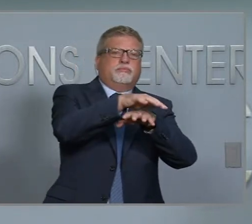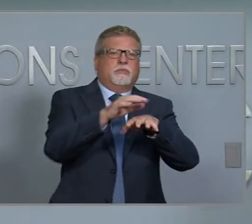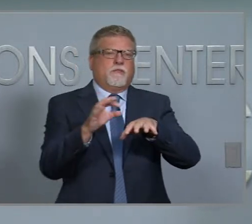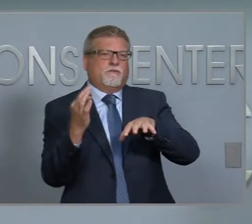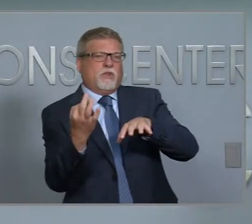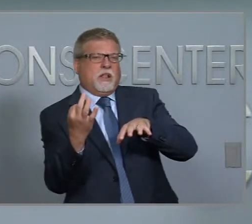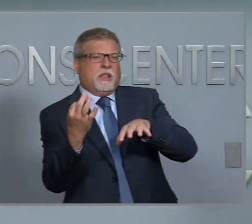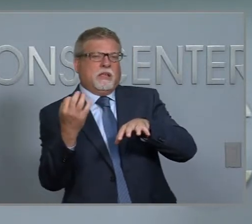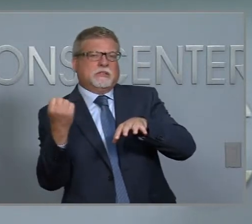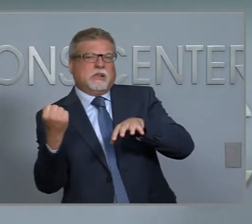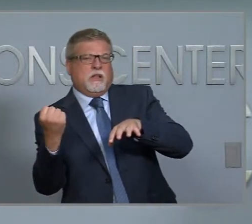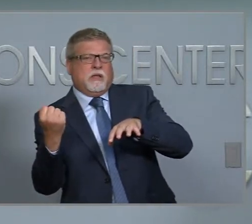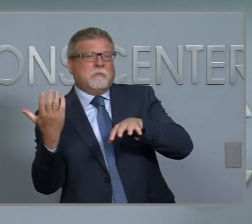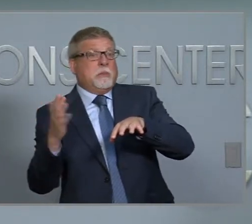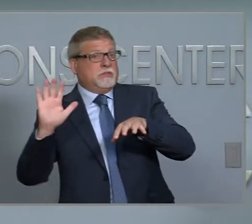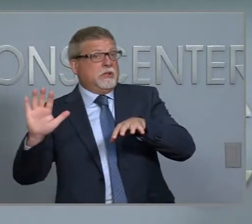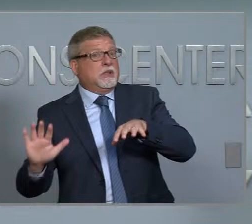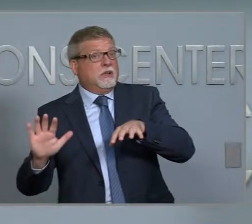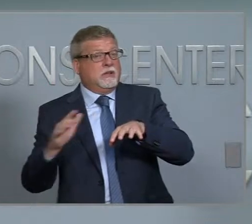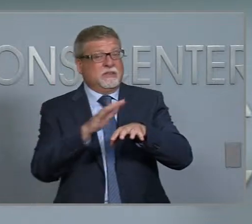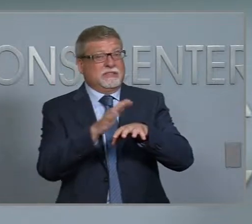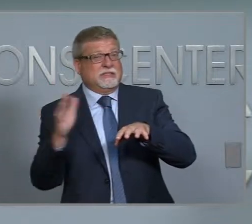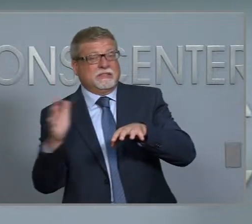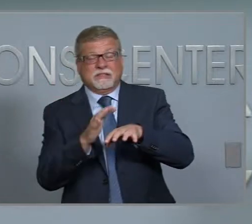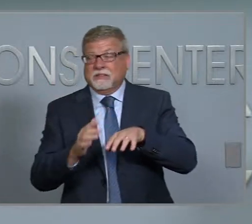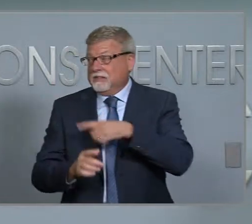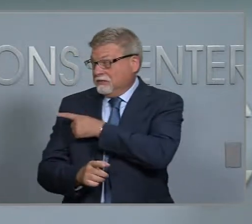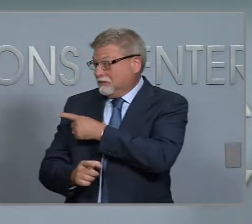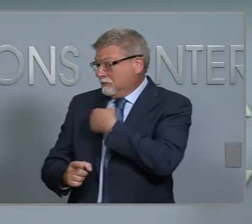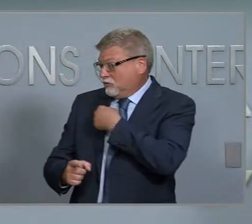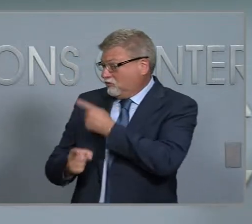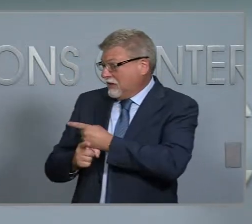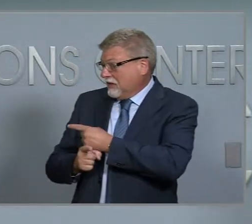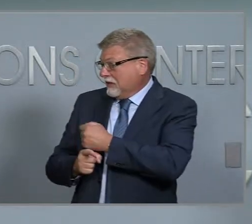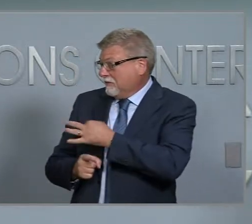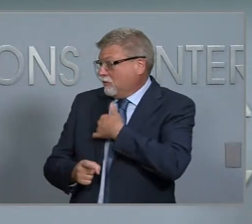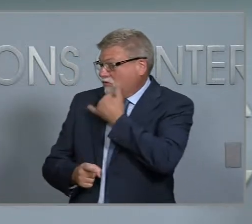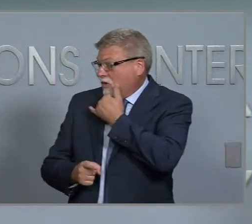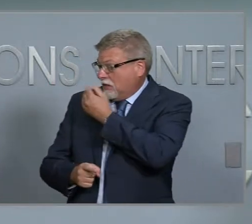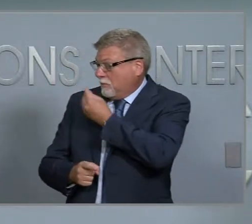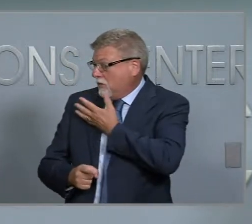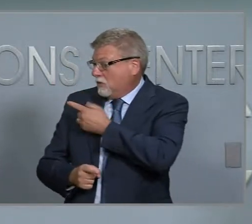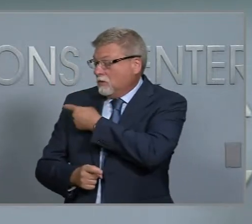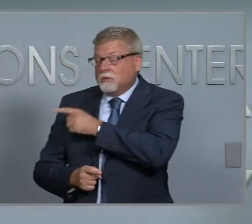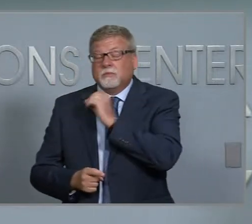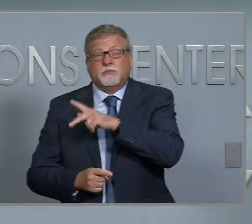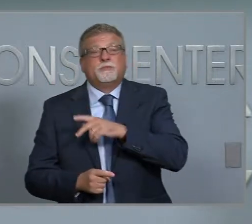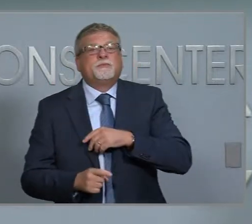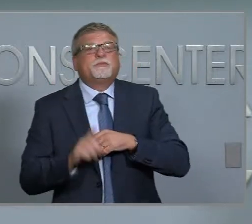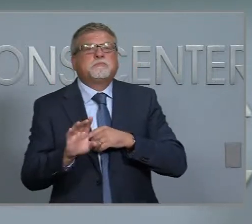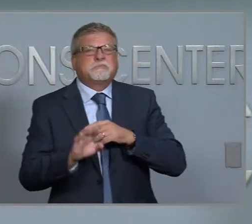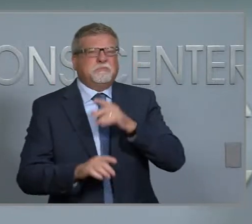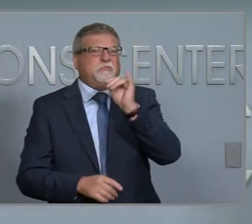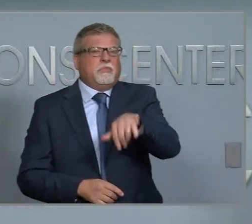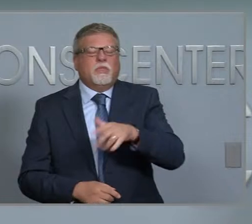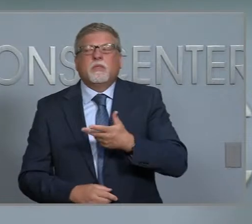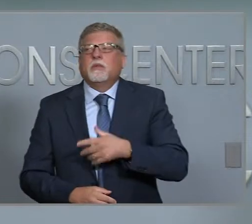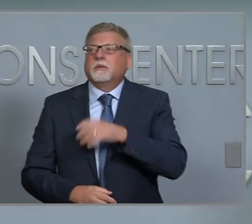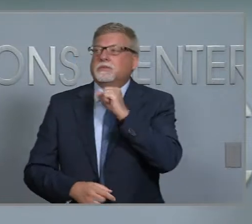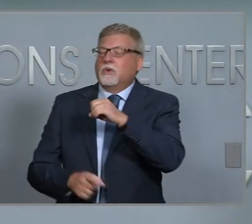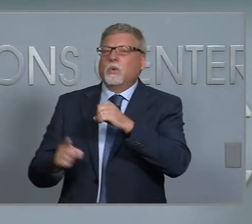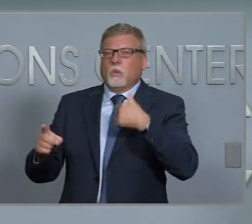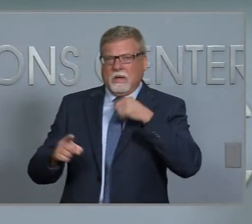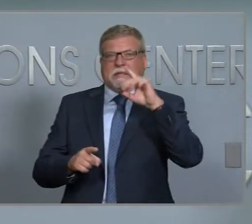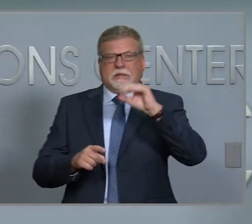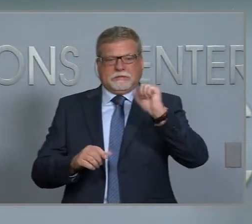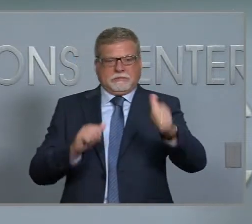into Sunday. And you guys tell me if I think I've got that right. So we've installed more